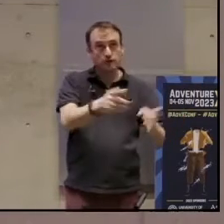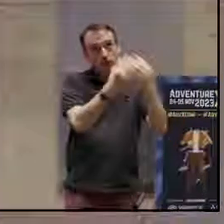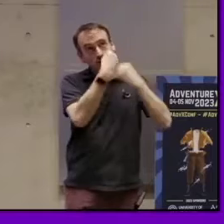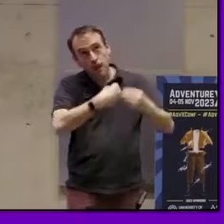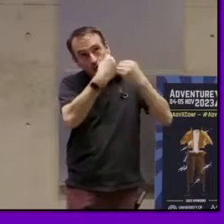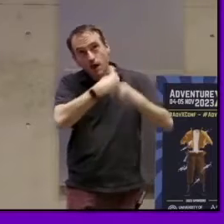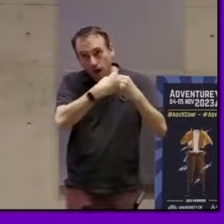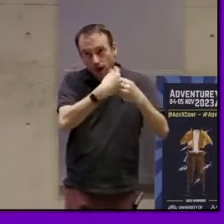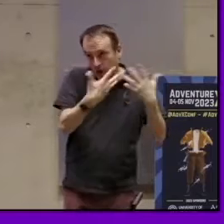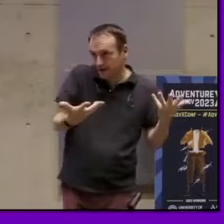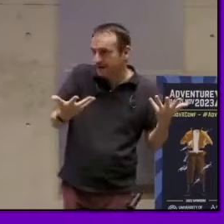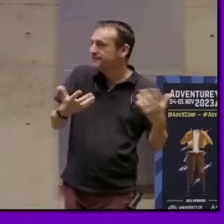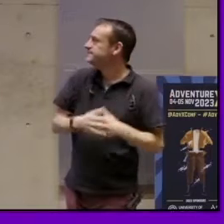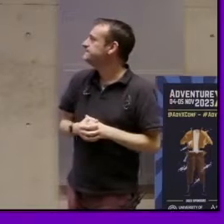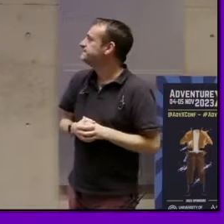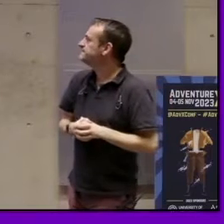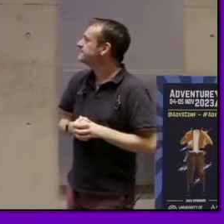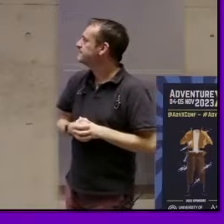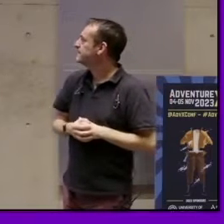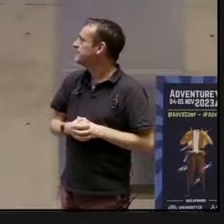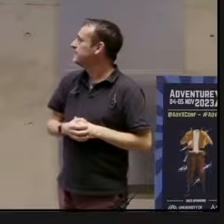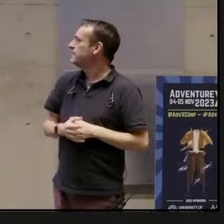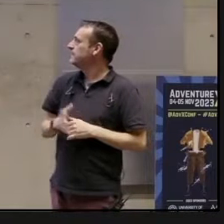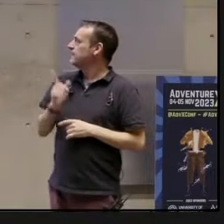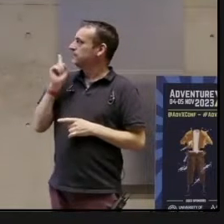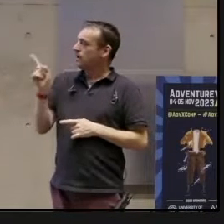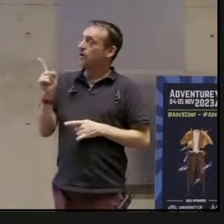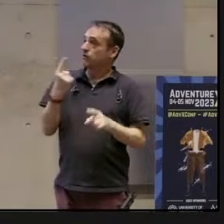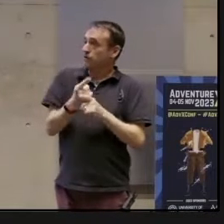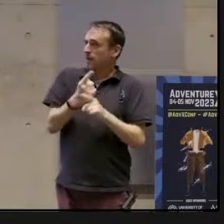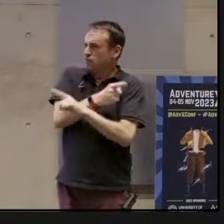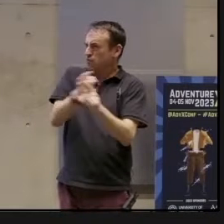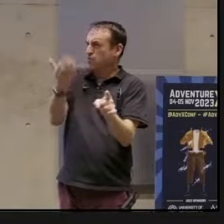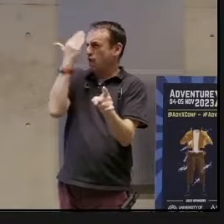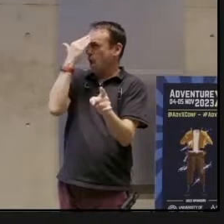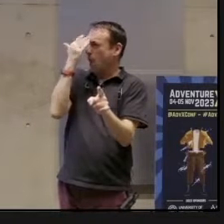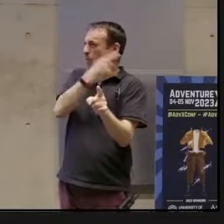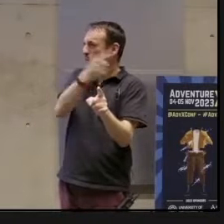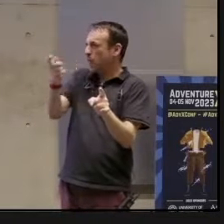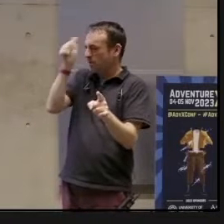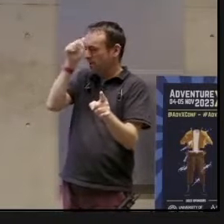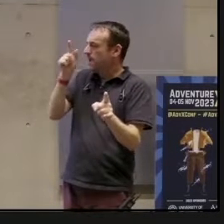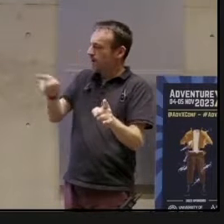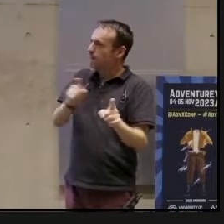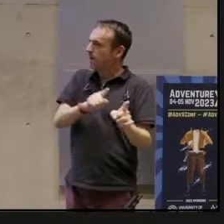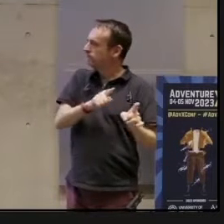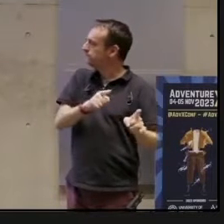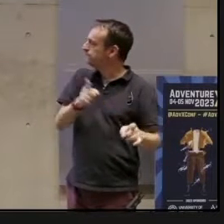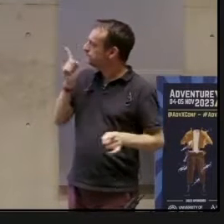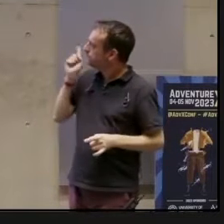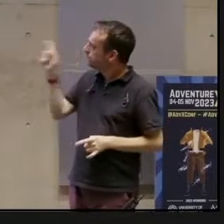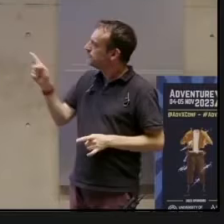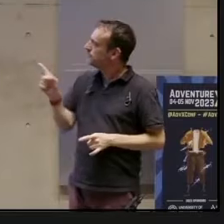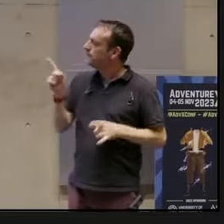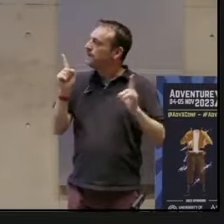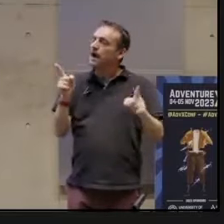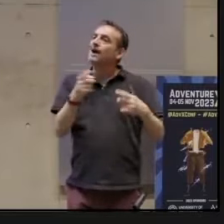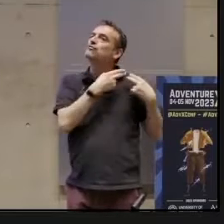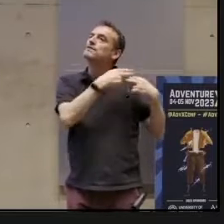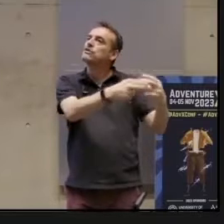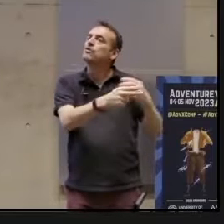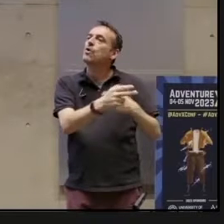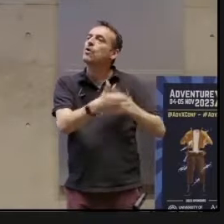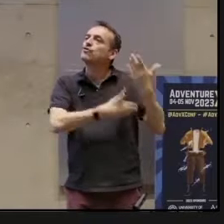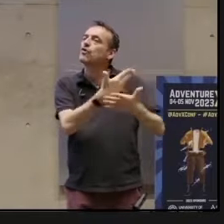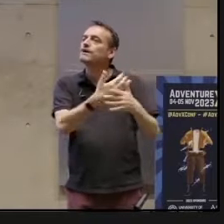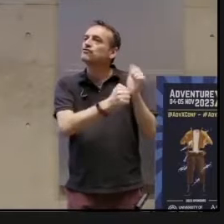us. Very quickly, again, I know you guys know this, but let's let you folks know this, but let's move on. Traditional 3-act structure, hey, look, this